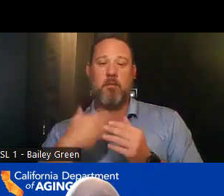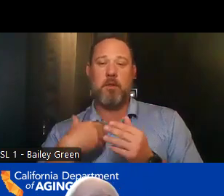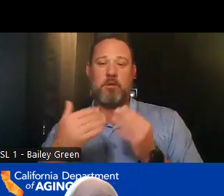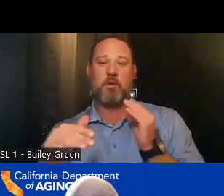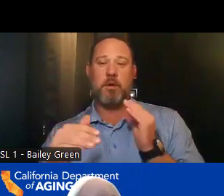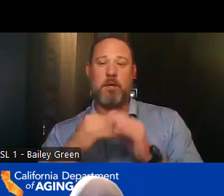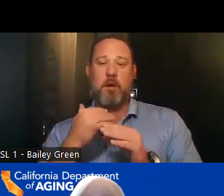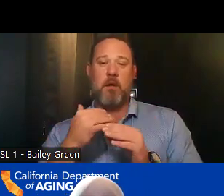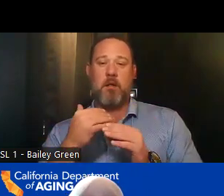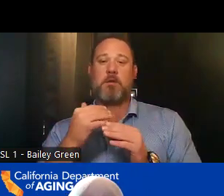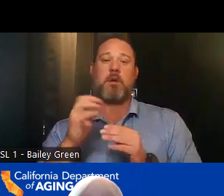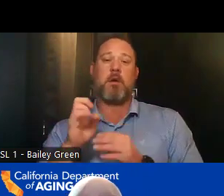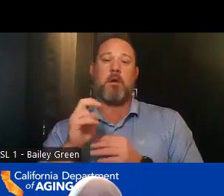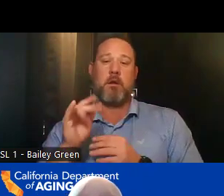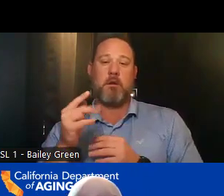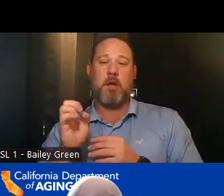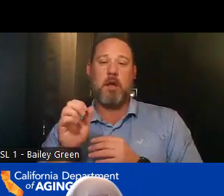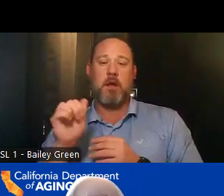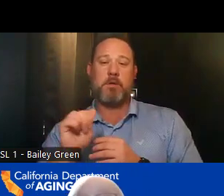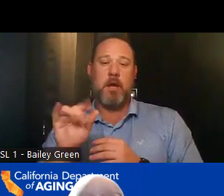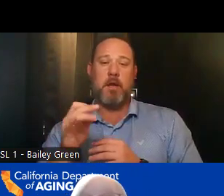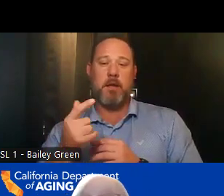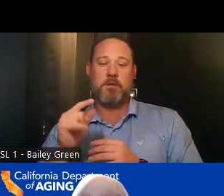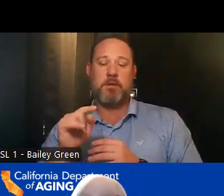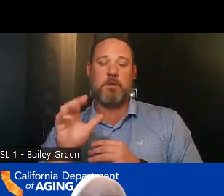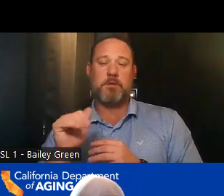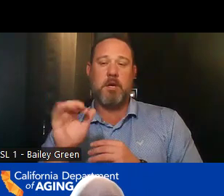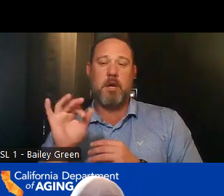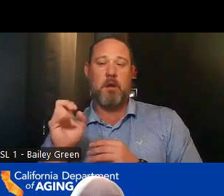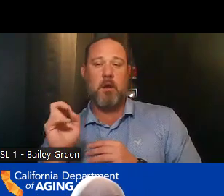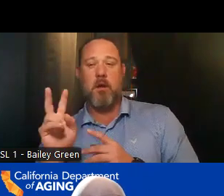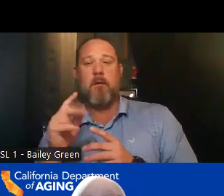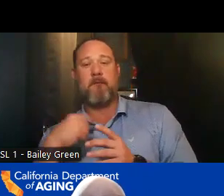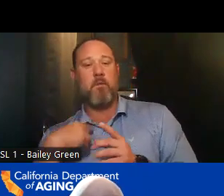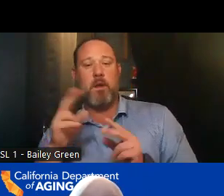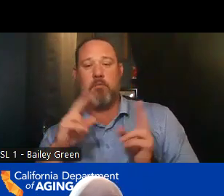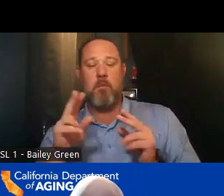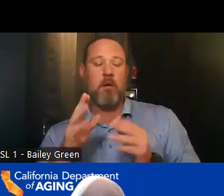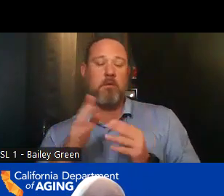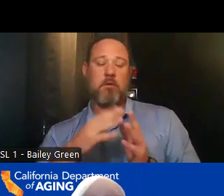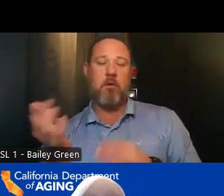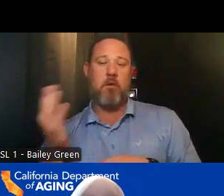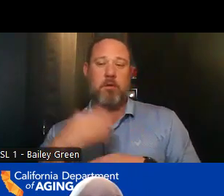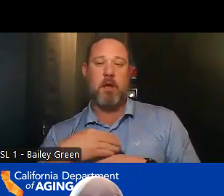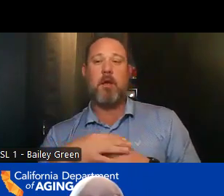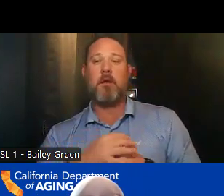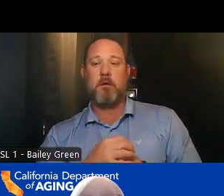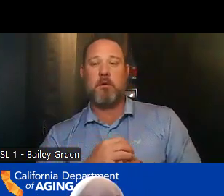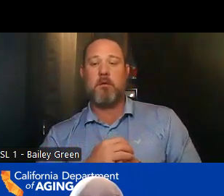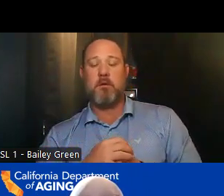free to email us. We monitor this email box all through the day.